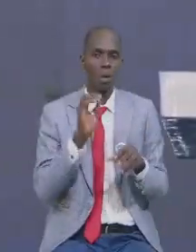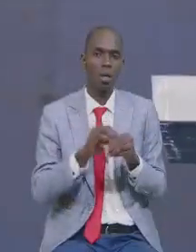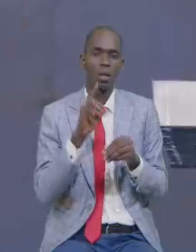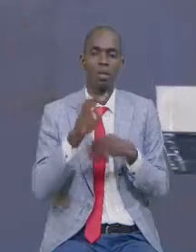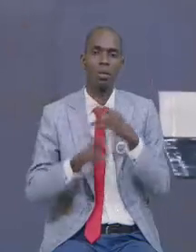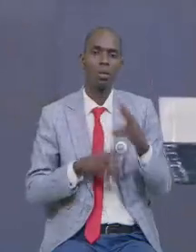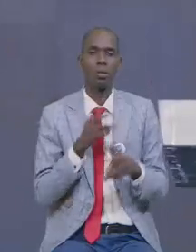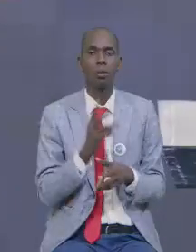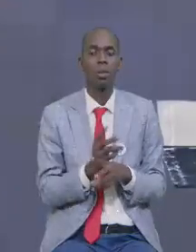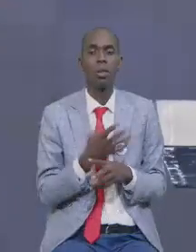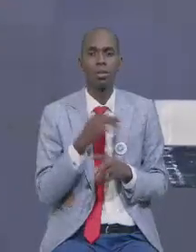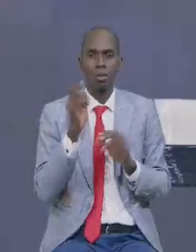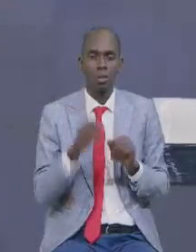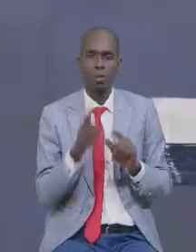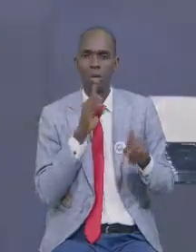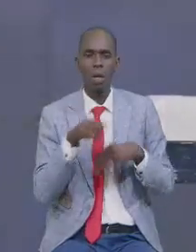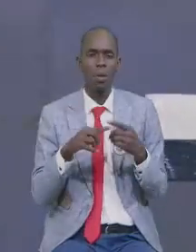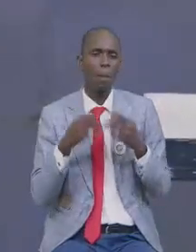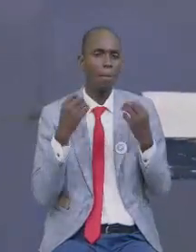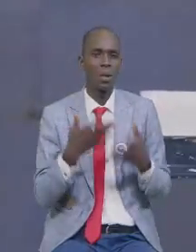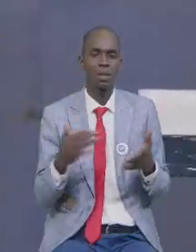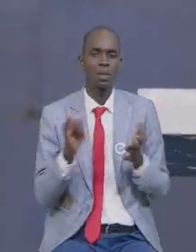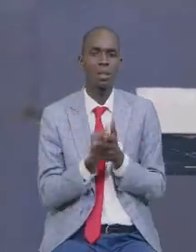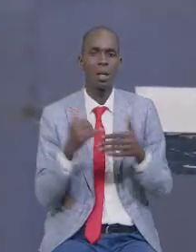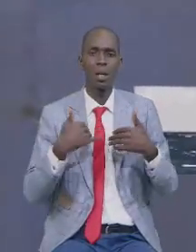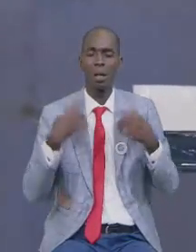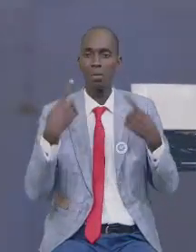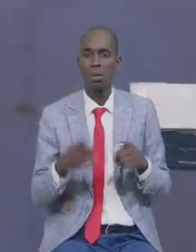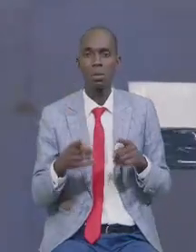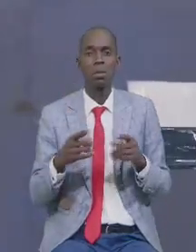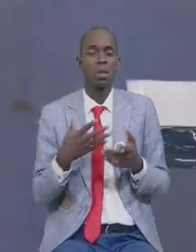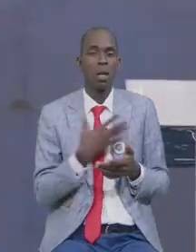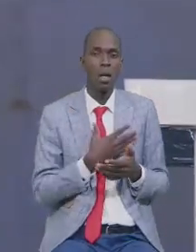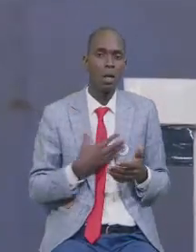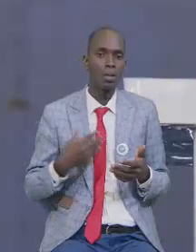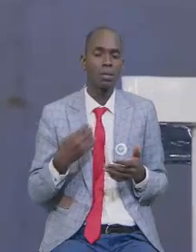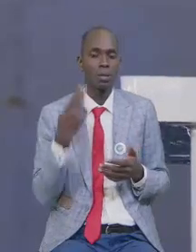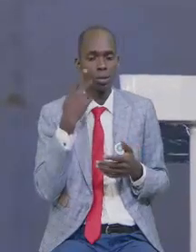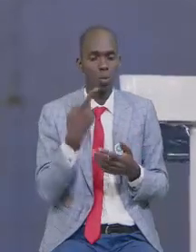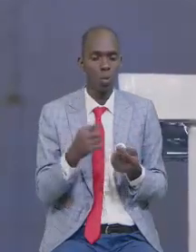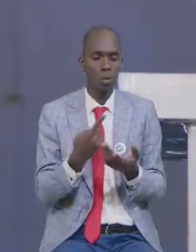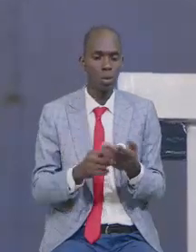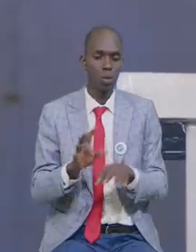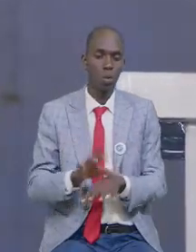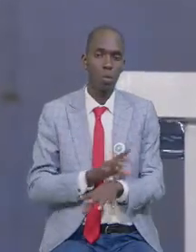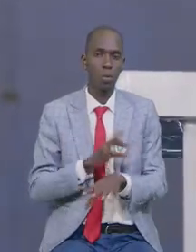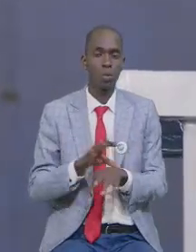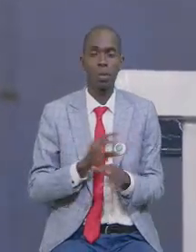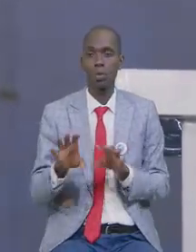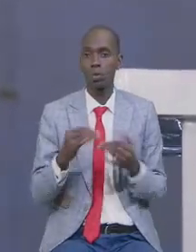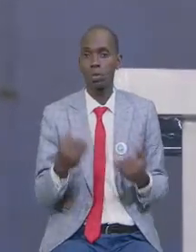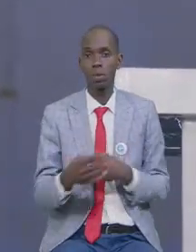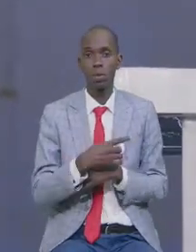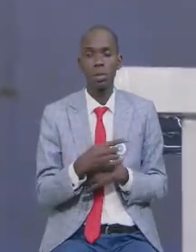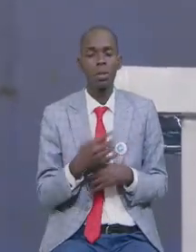And you can talk about a lot of things that have happened. The computer. And look at what the computer can do today. Impossible